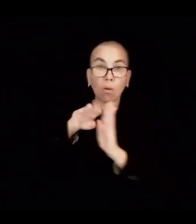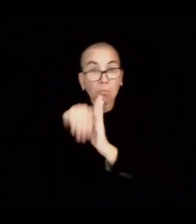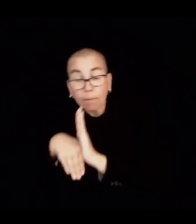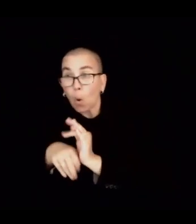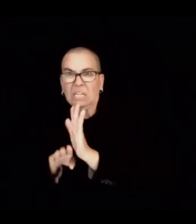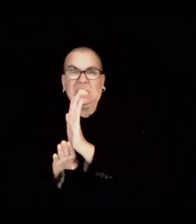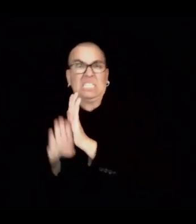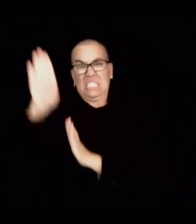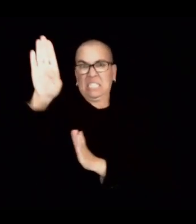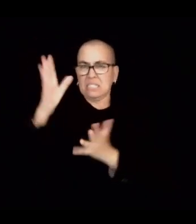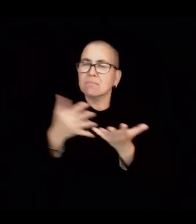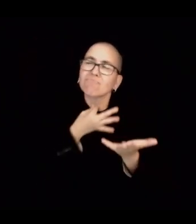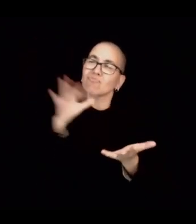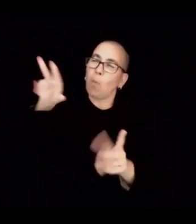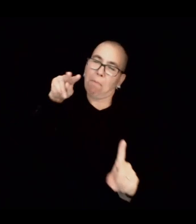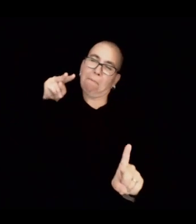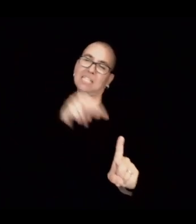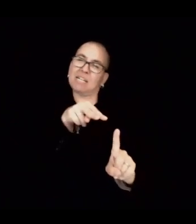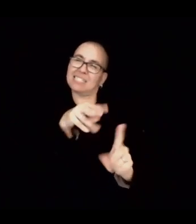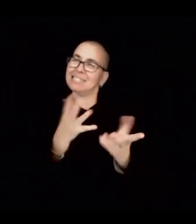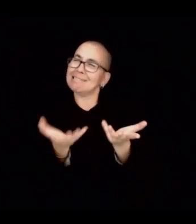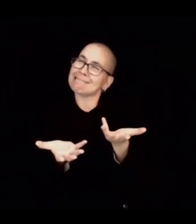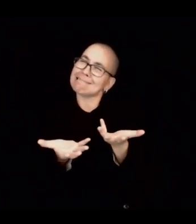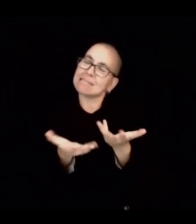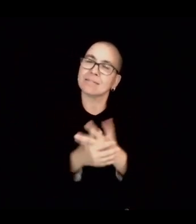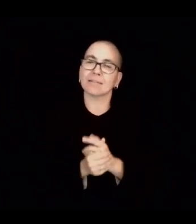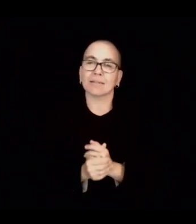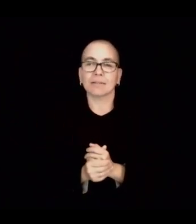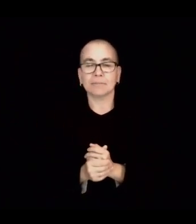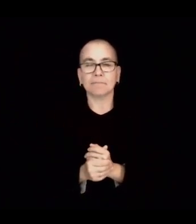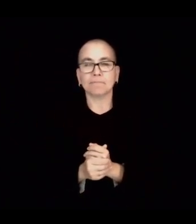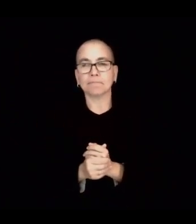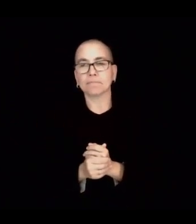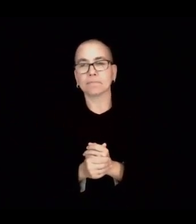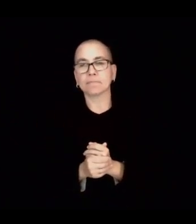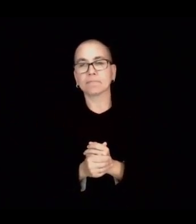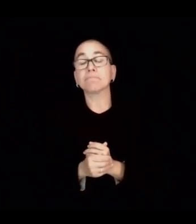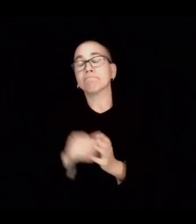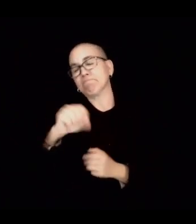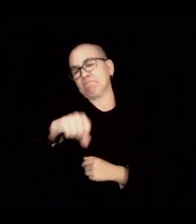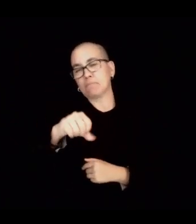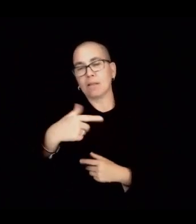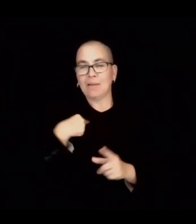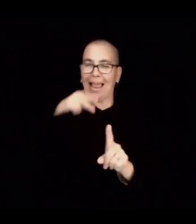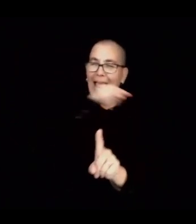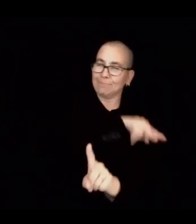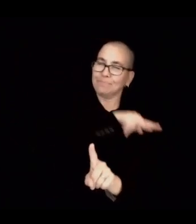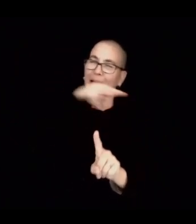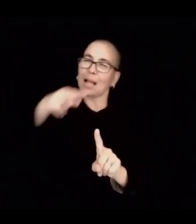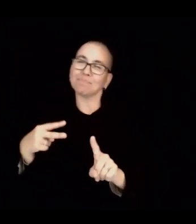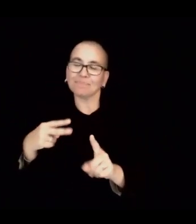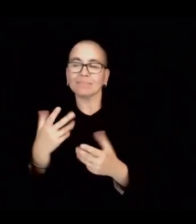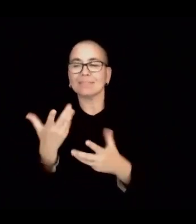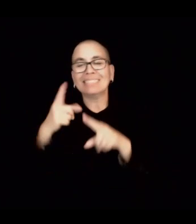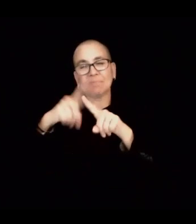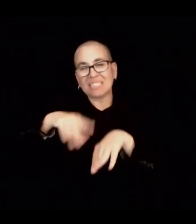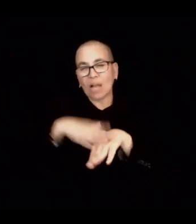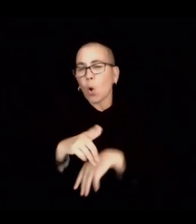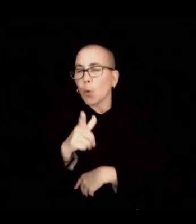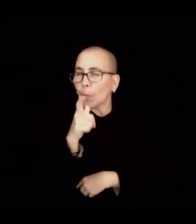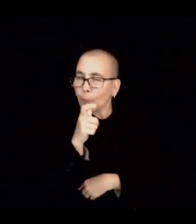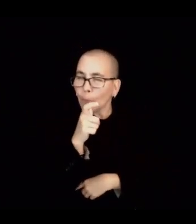we're seeing is that there were definitely differences in terms of the populations that, positivity in terms of the